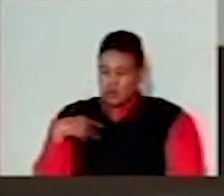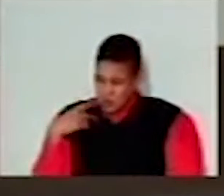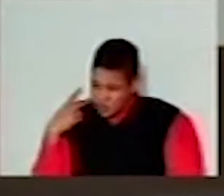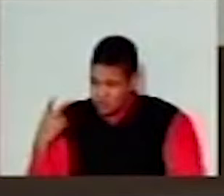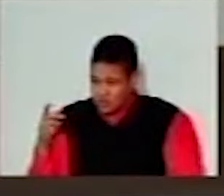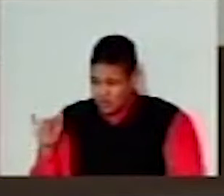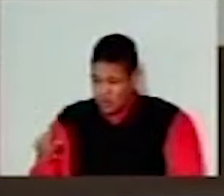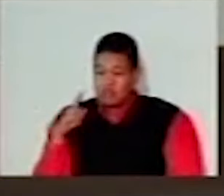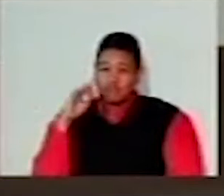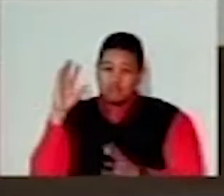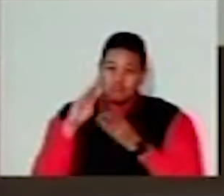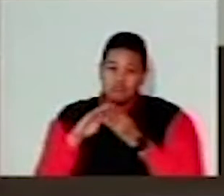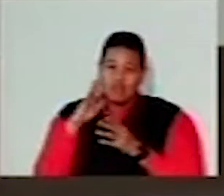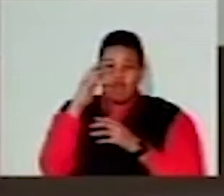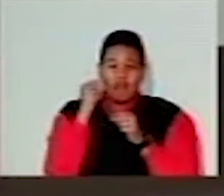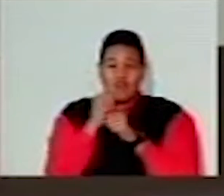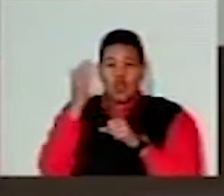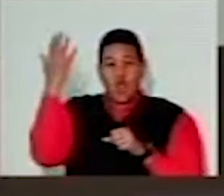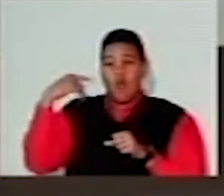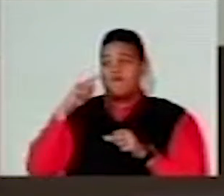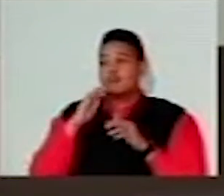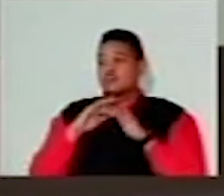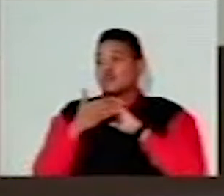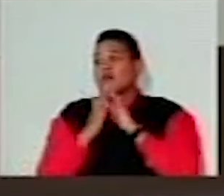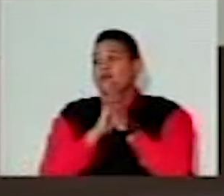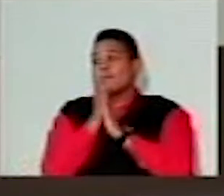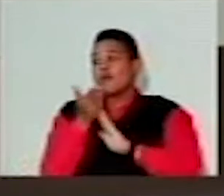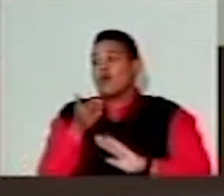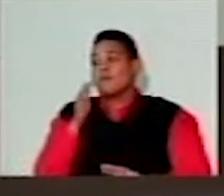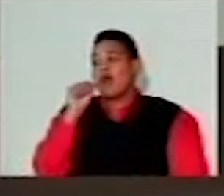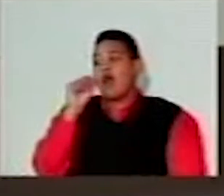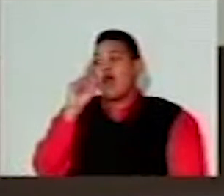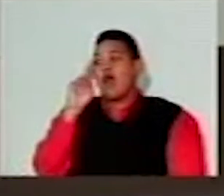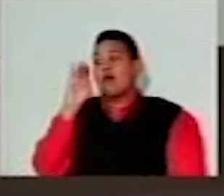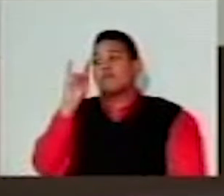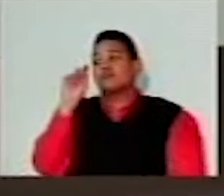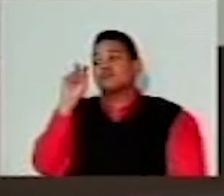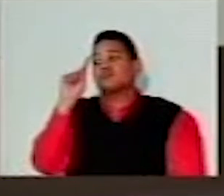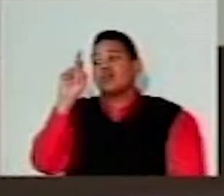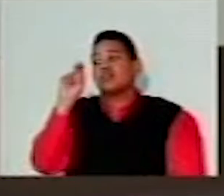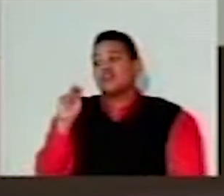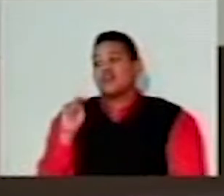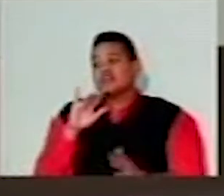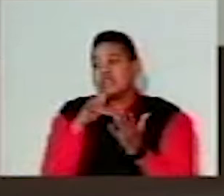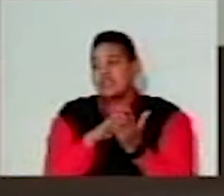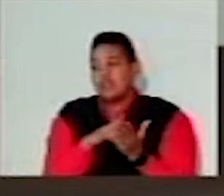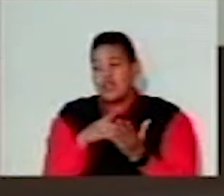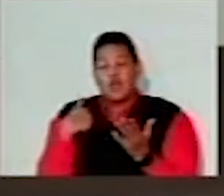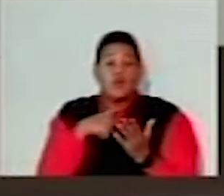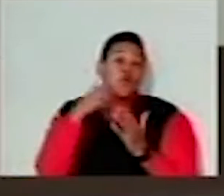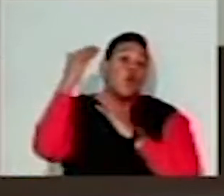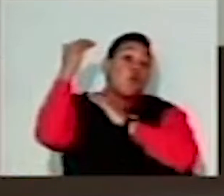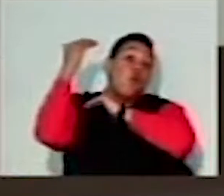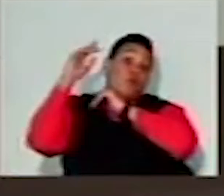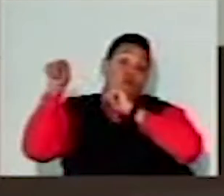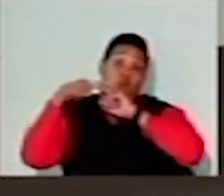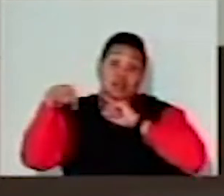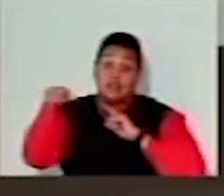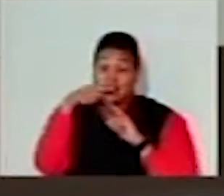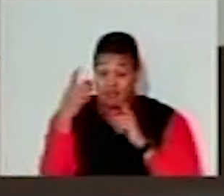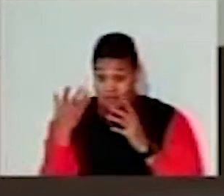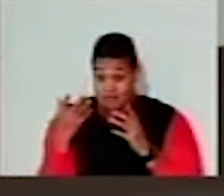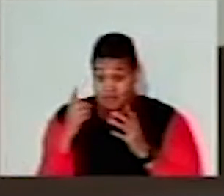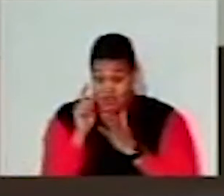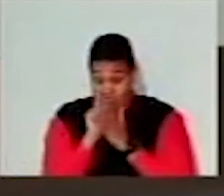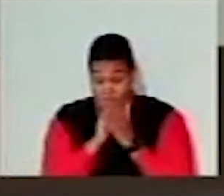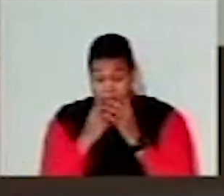potential over 5 years ago for Jamaica to be an arbitration center. And we hope, Mr. Speaker, when this Arbitration Act